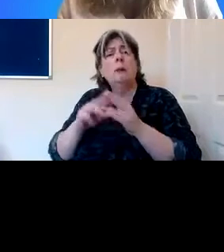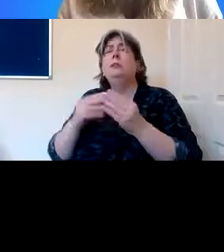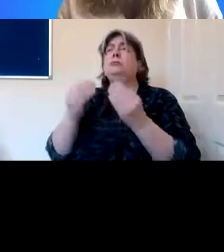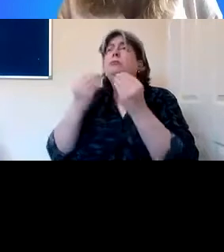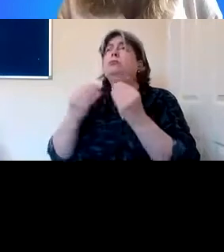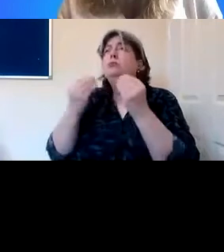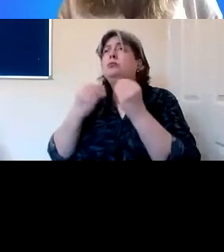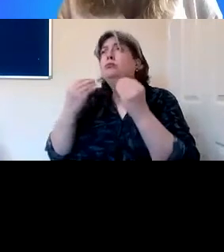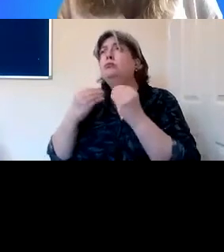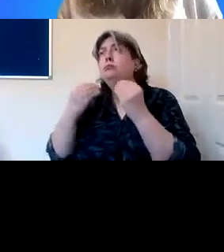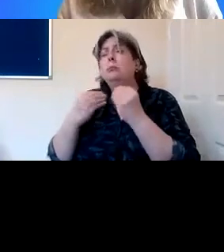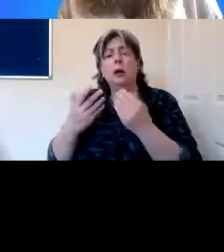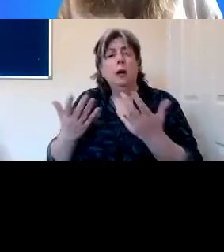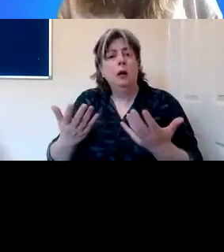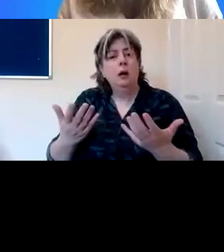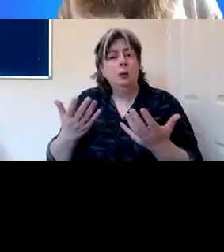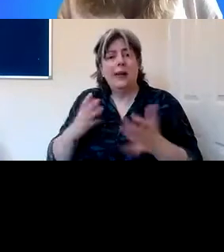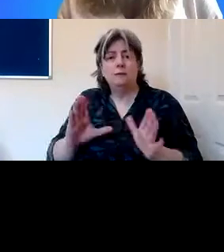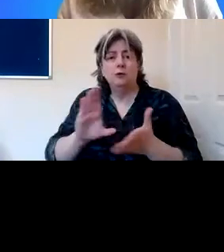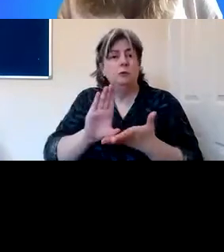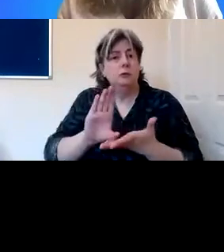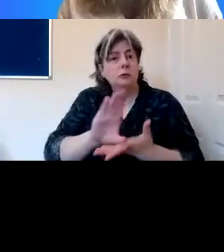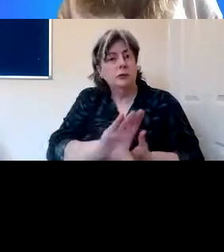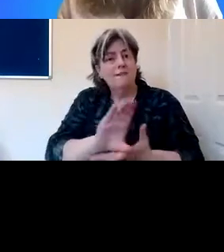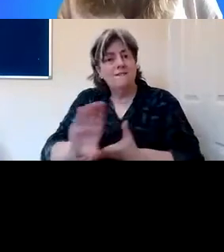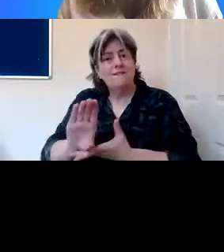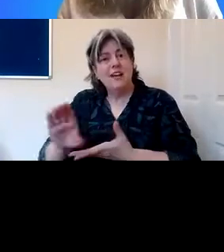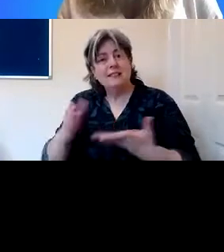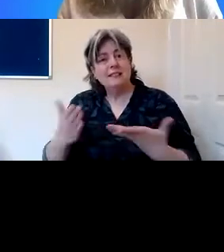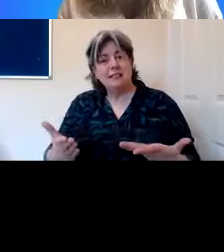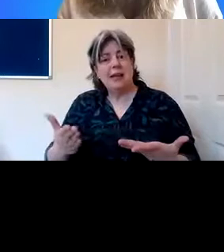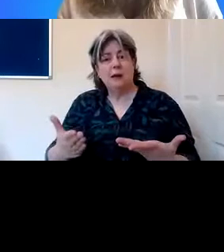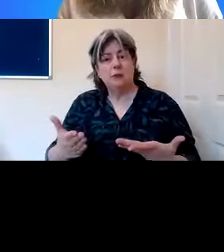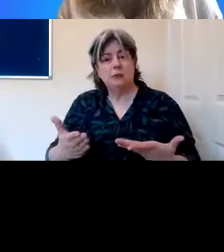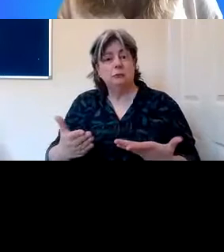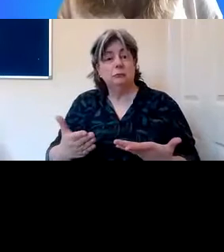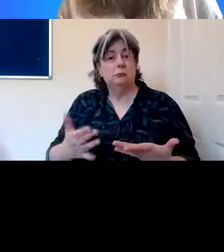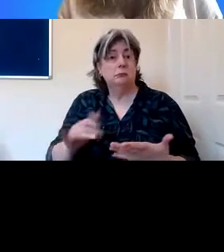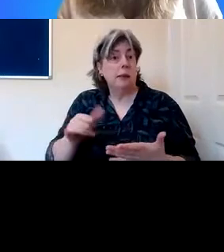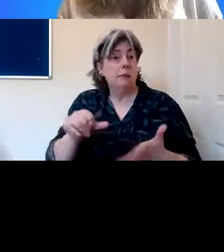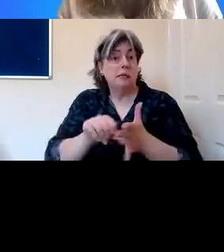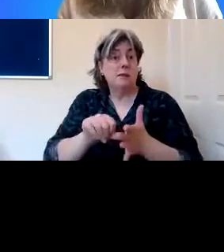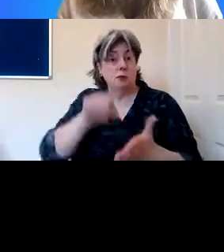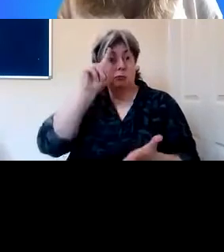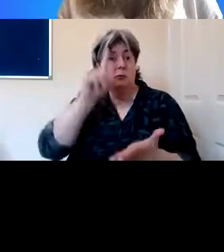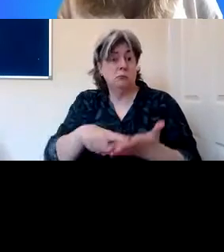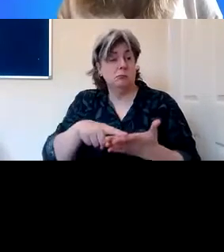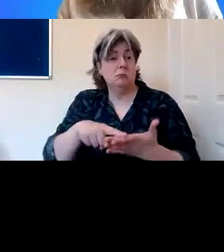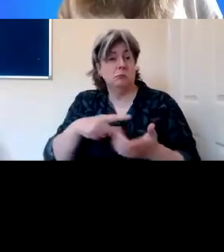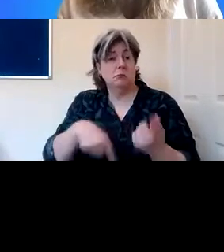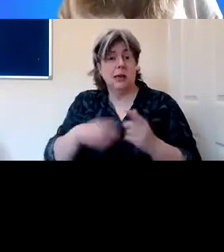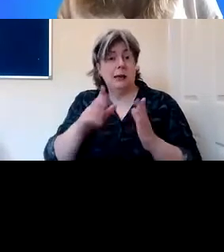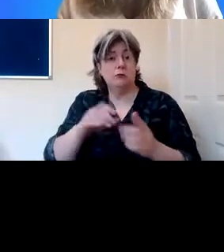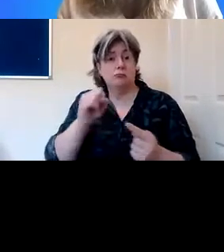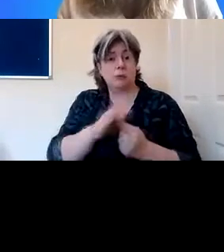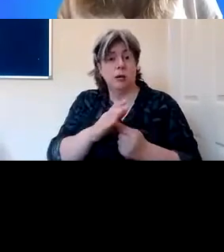investment now. There isn't a choice. And if that means difficult decisions, it means difficult decisions. But we have to prioritise those